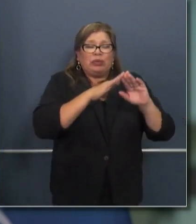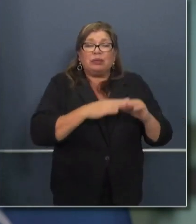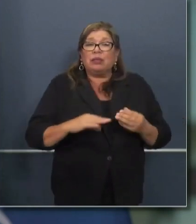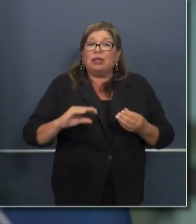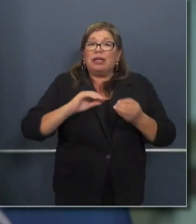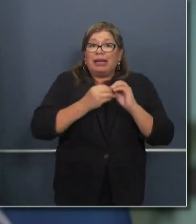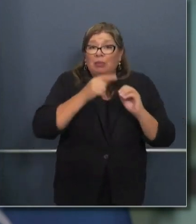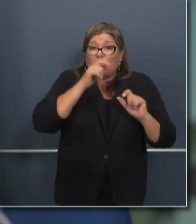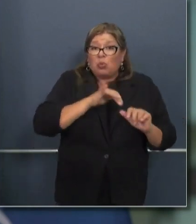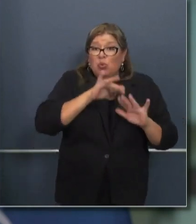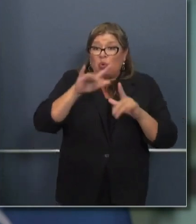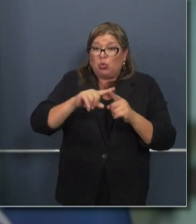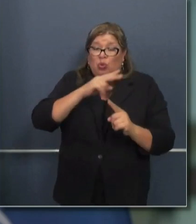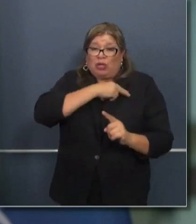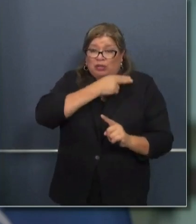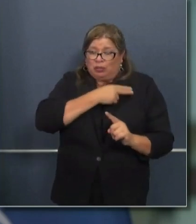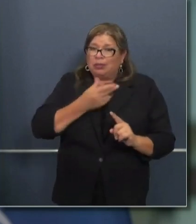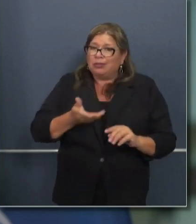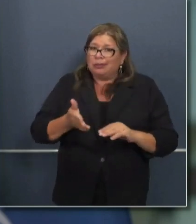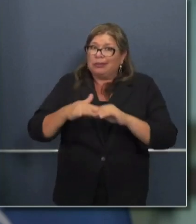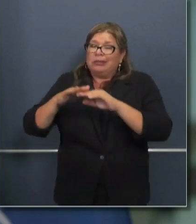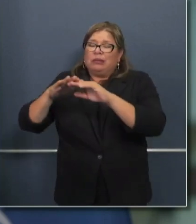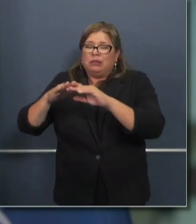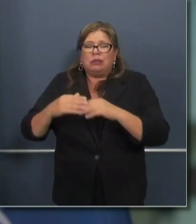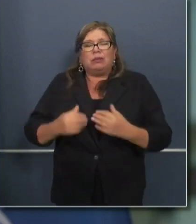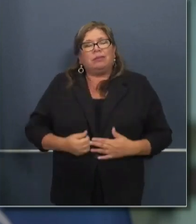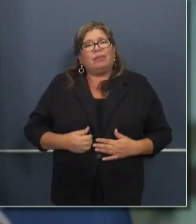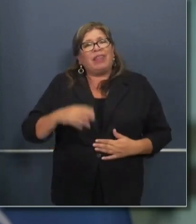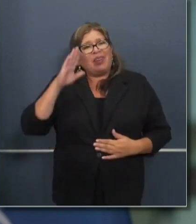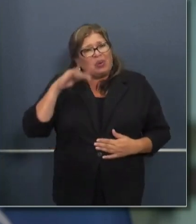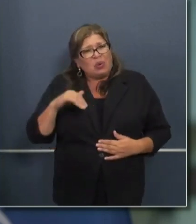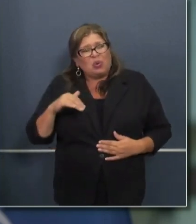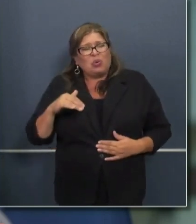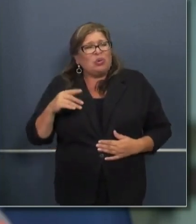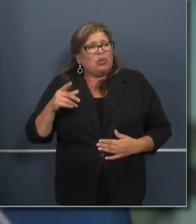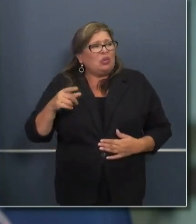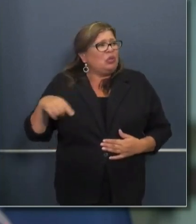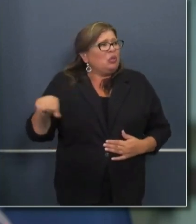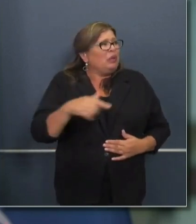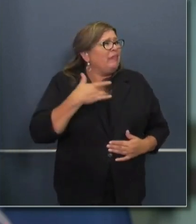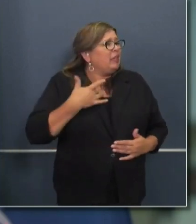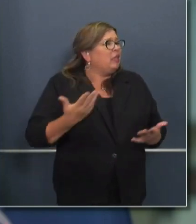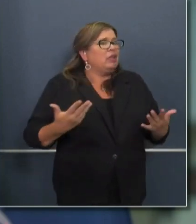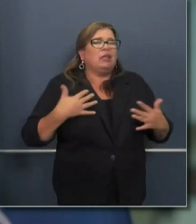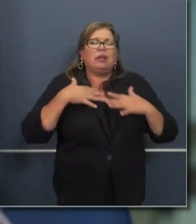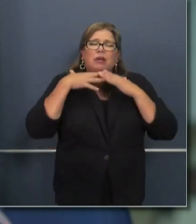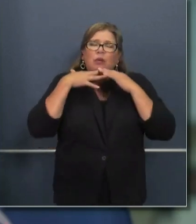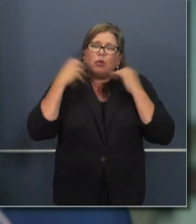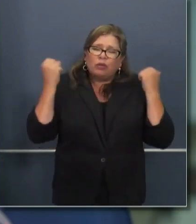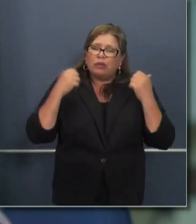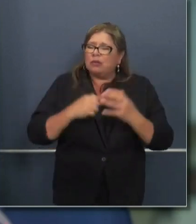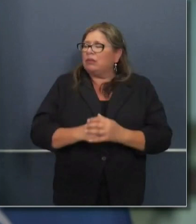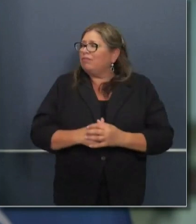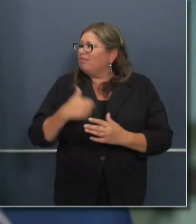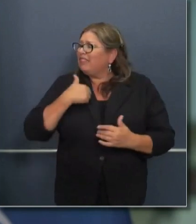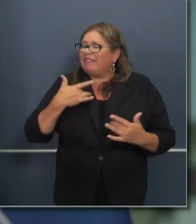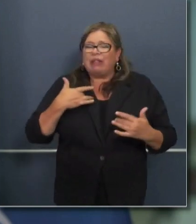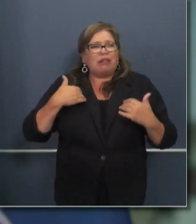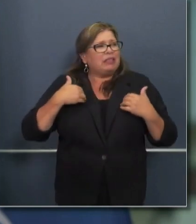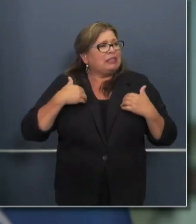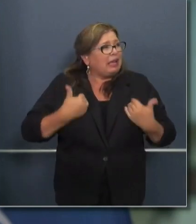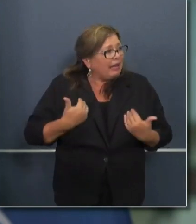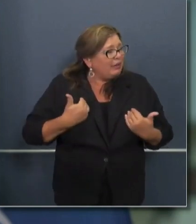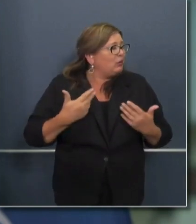is if you feel like this is too exhausting, you feel like you've just had enough, if you feel that